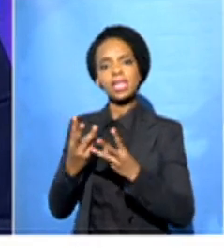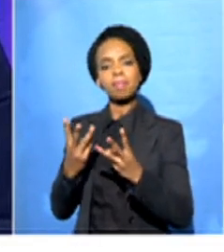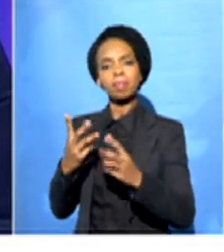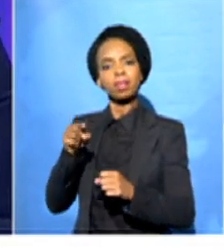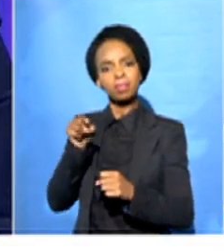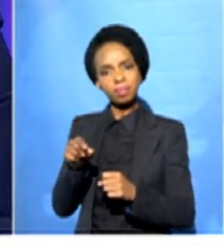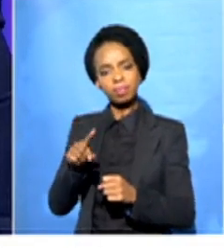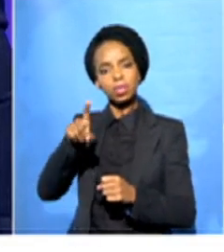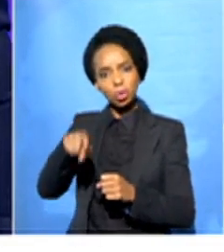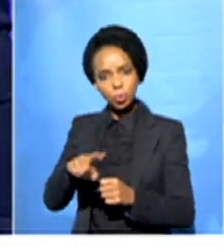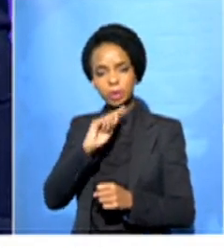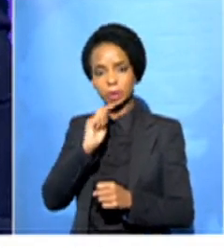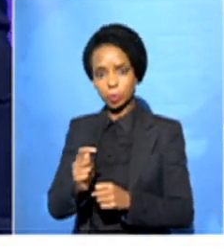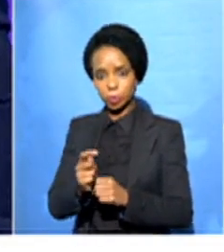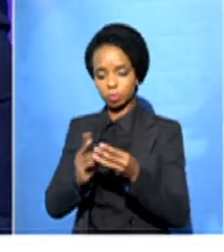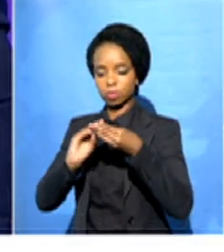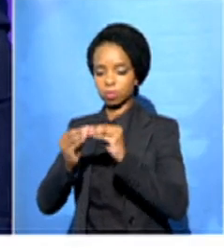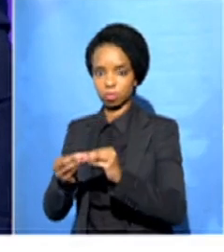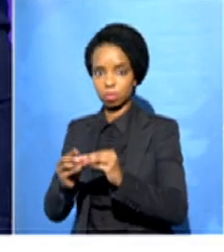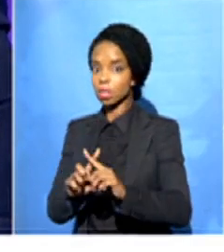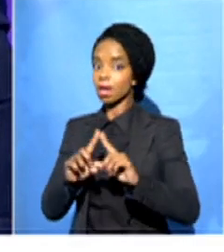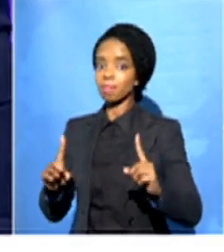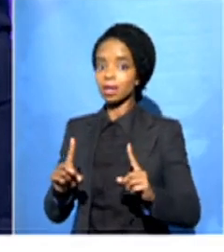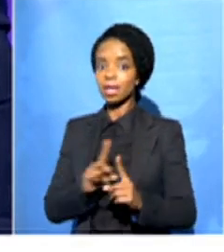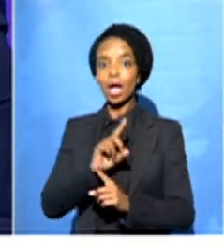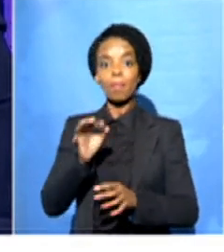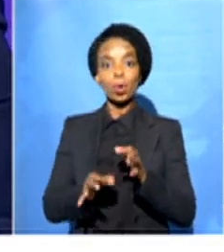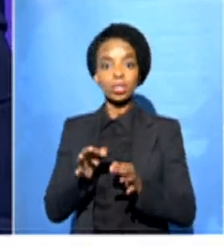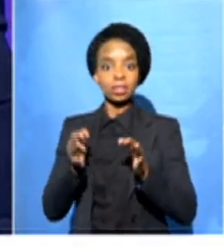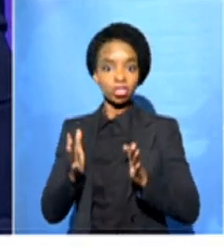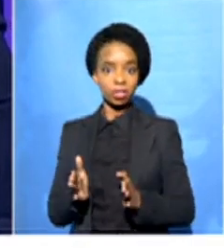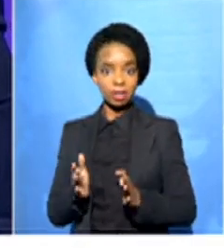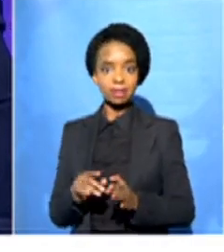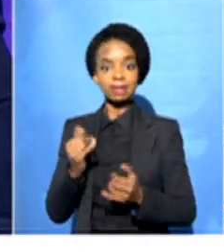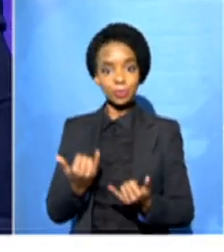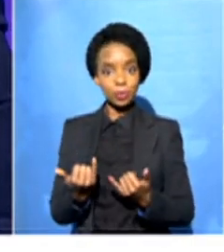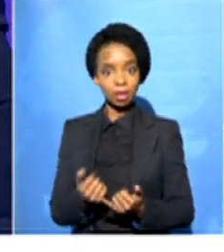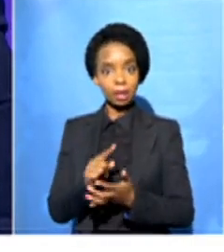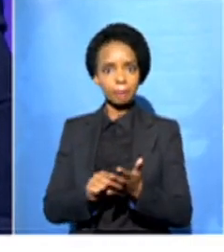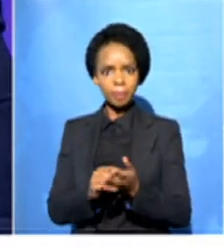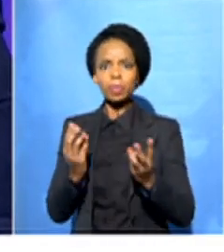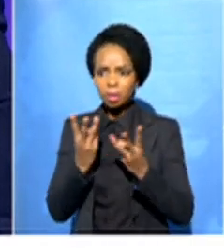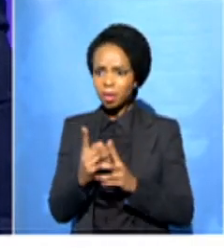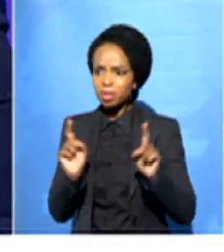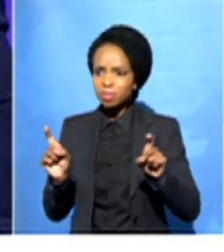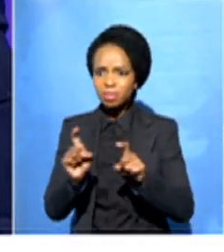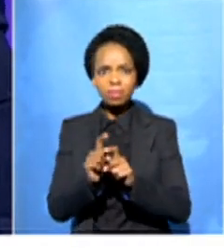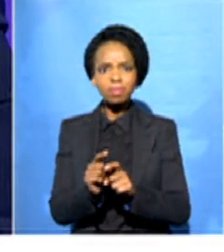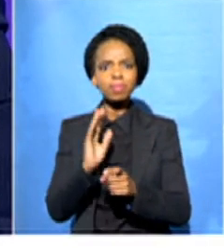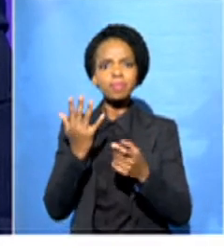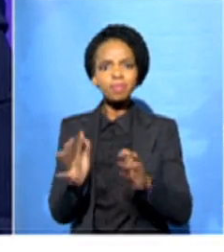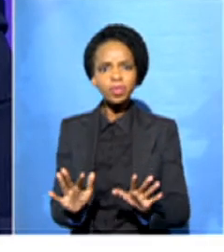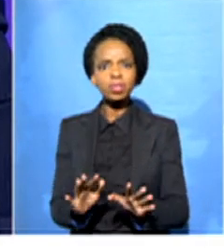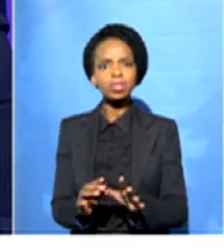be rehabilitated, but the politicians we're voting for today are the very people who have been implicated, especially in relation